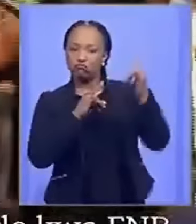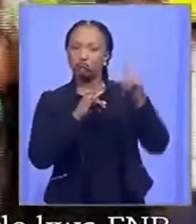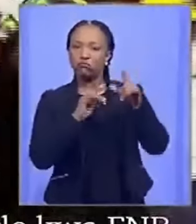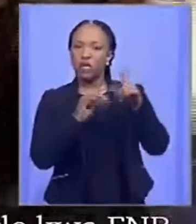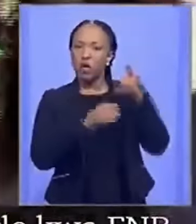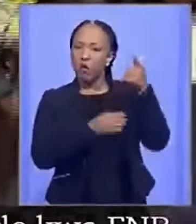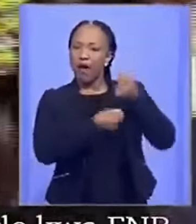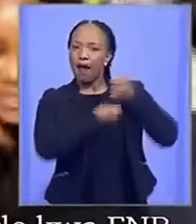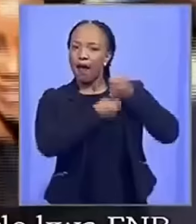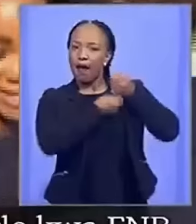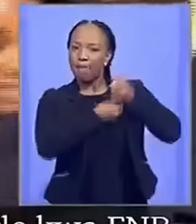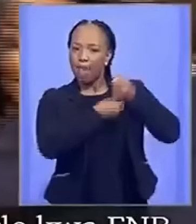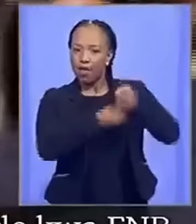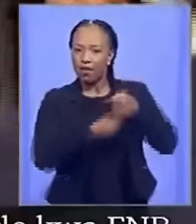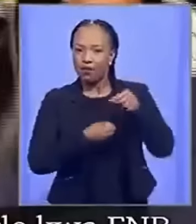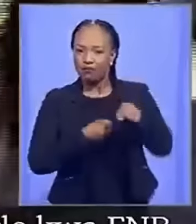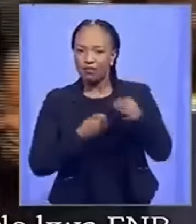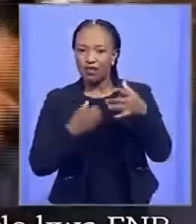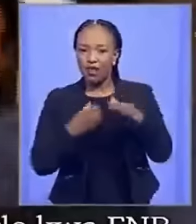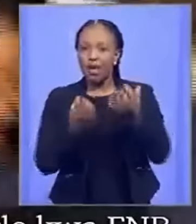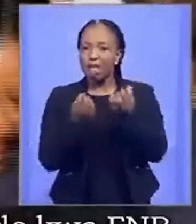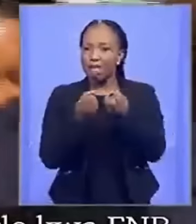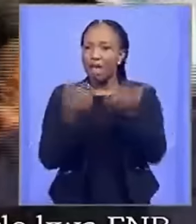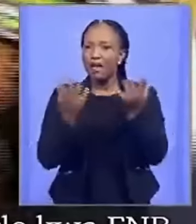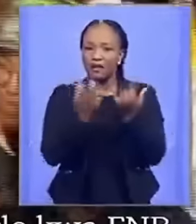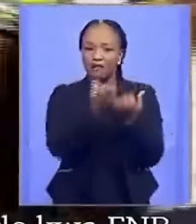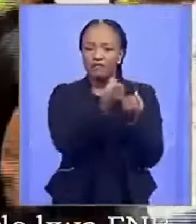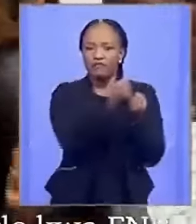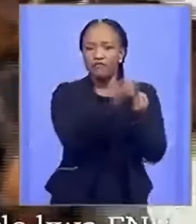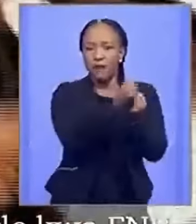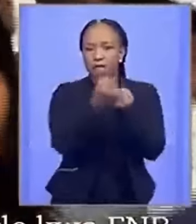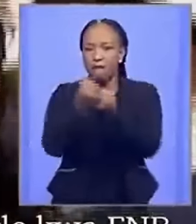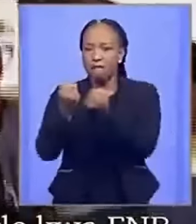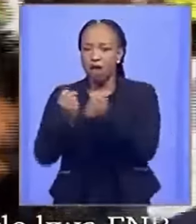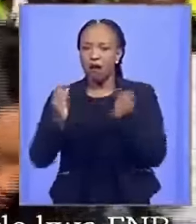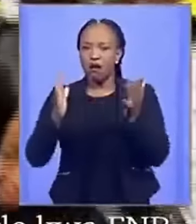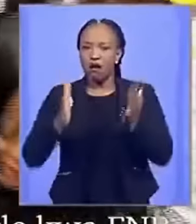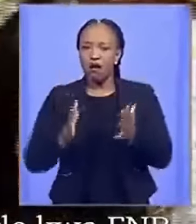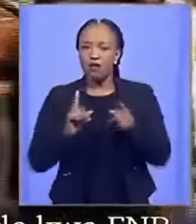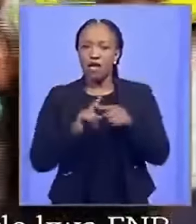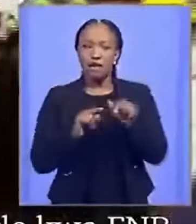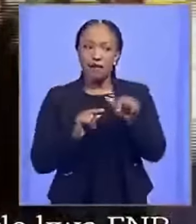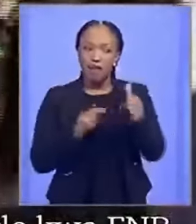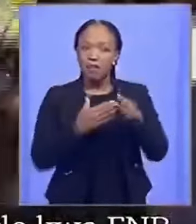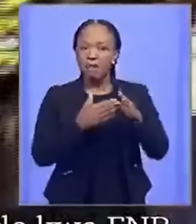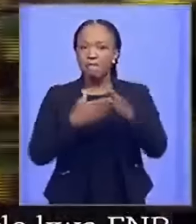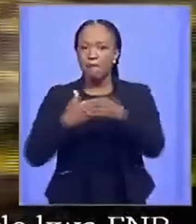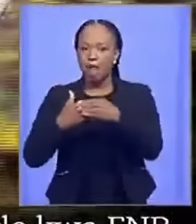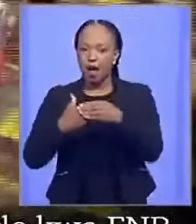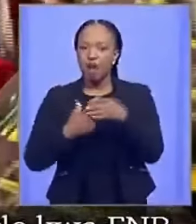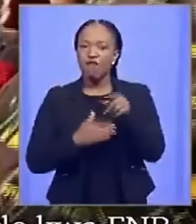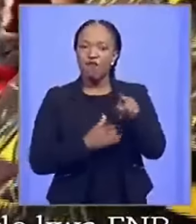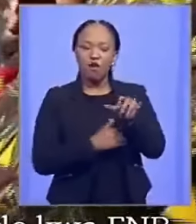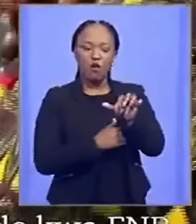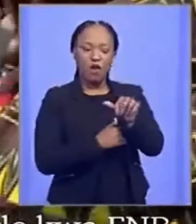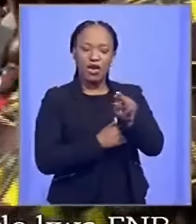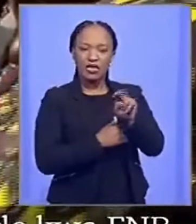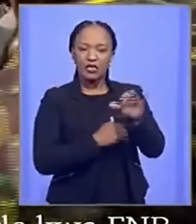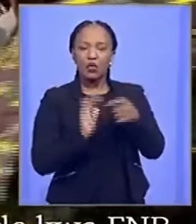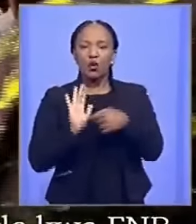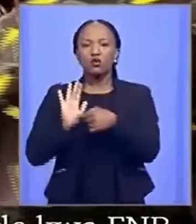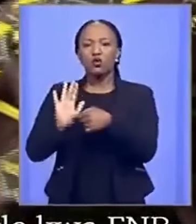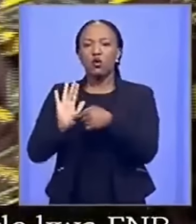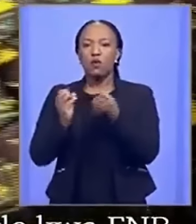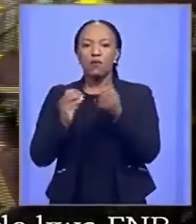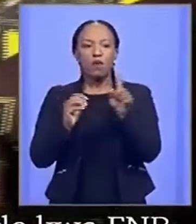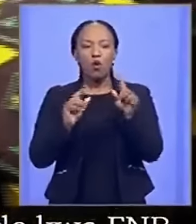le dikete ba ema nokeng le ba tshepiwa ga mmogo le ditokololo tsa lekoko di solofetse go romela molaetsa o maatla go bao ba